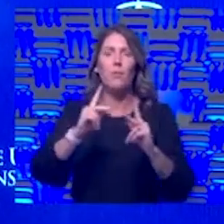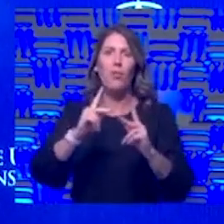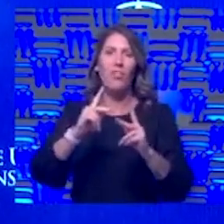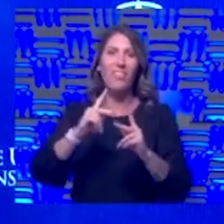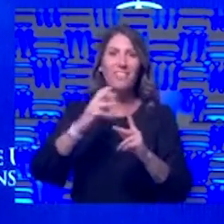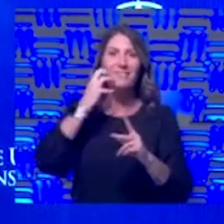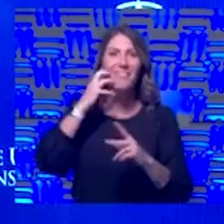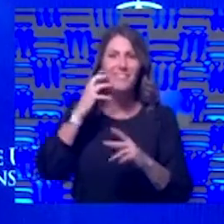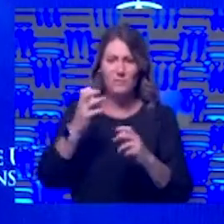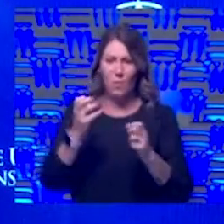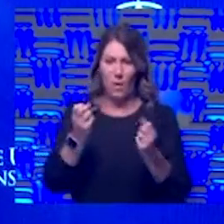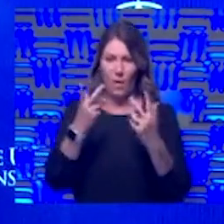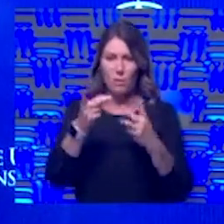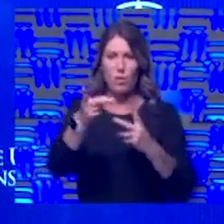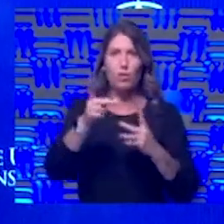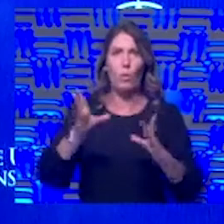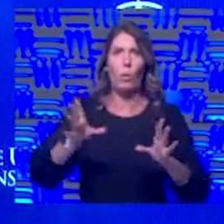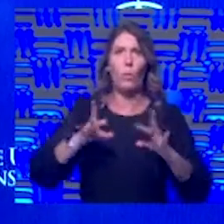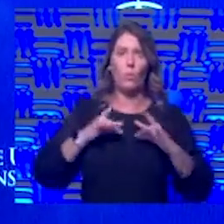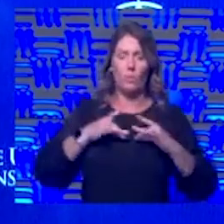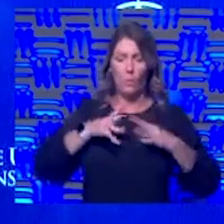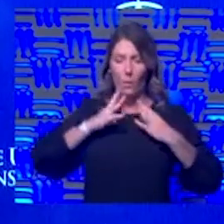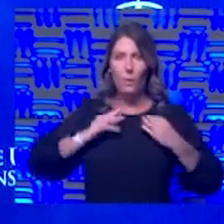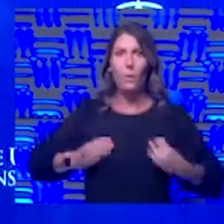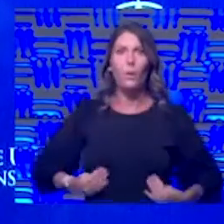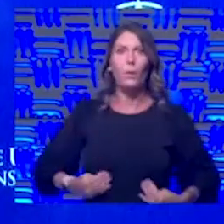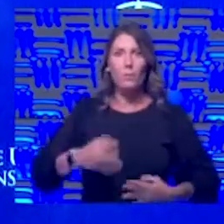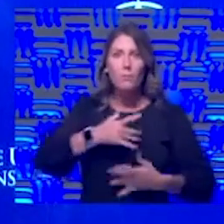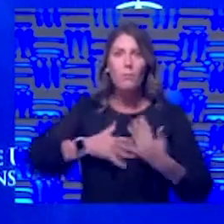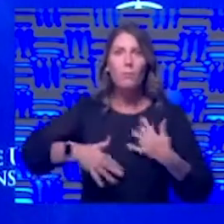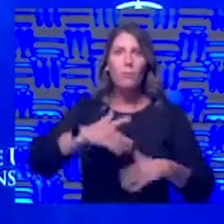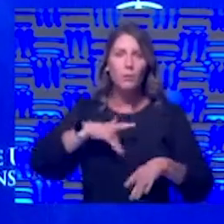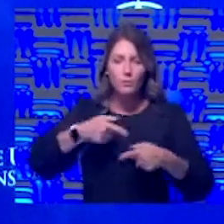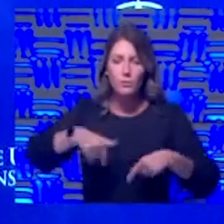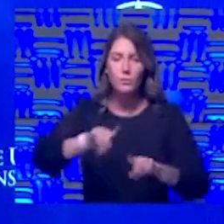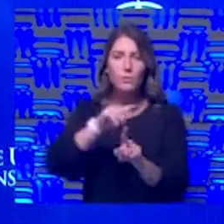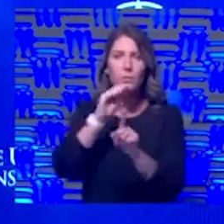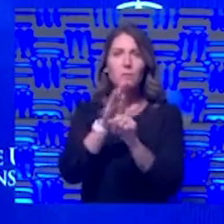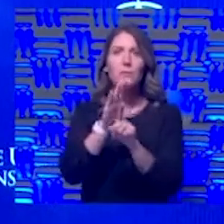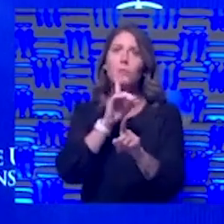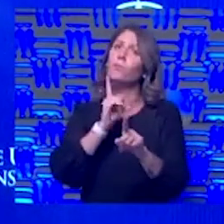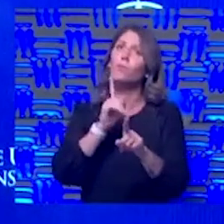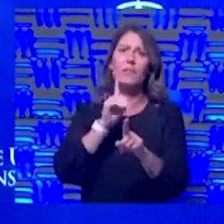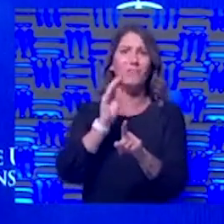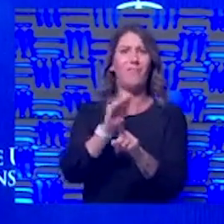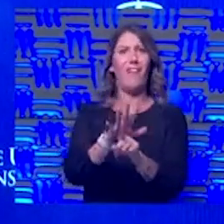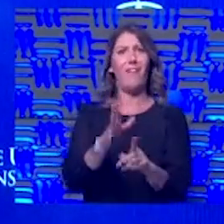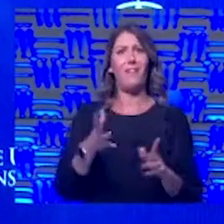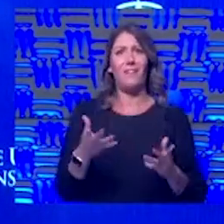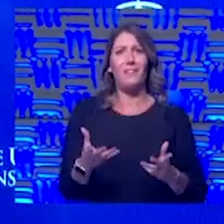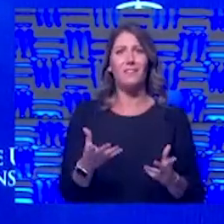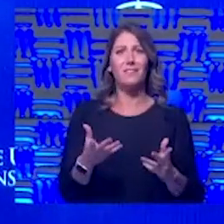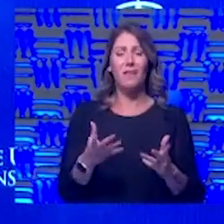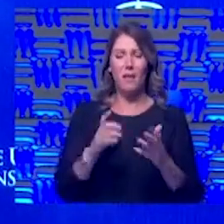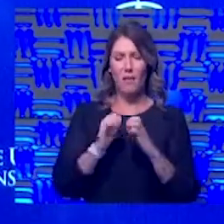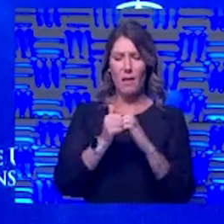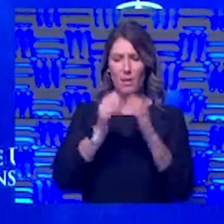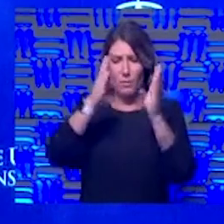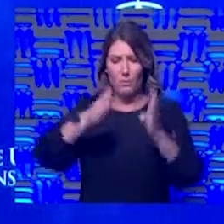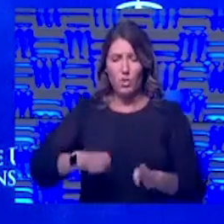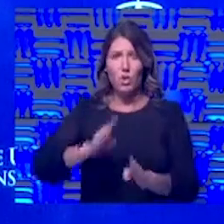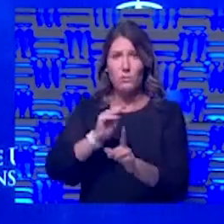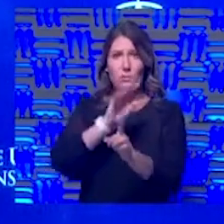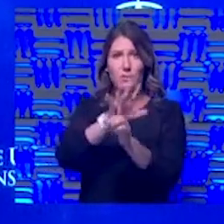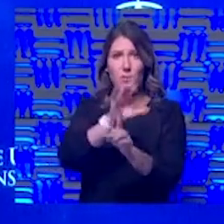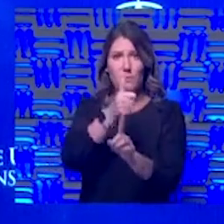do you get at the time of the exposure, really affects how the person who's being exposed